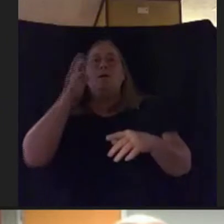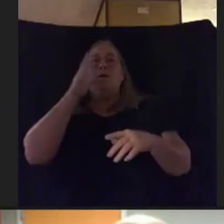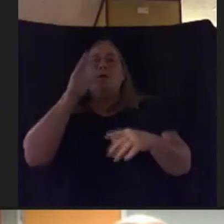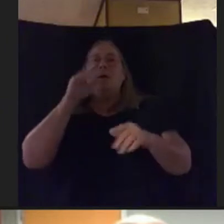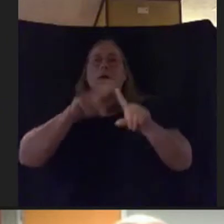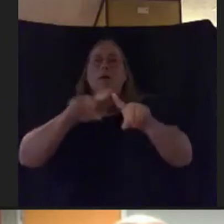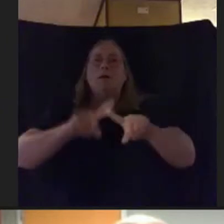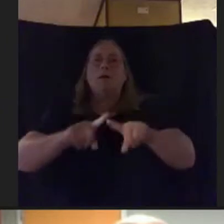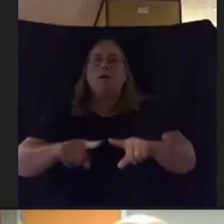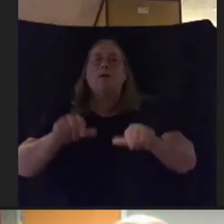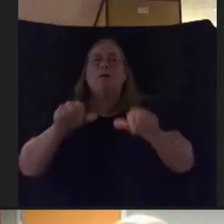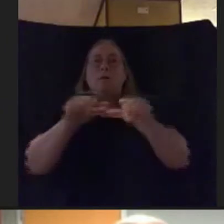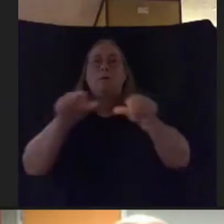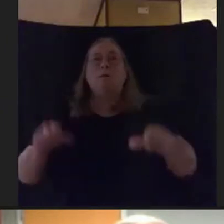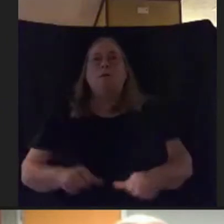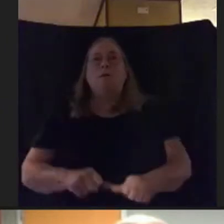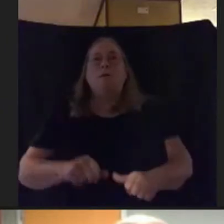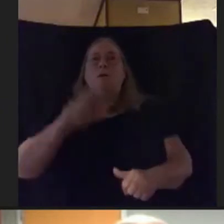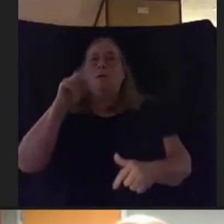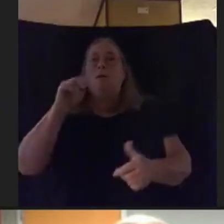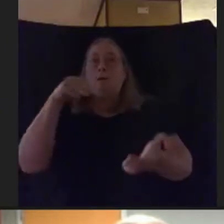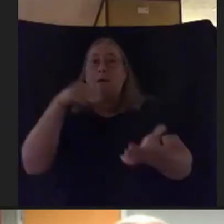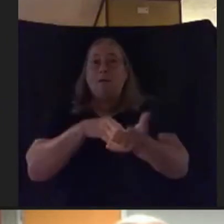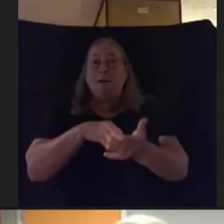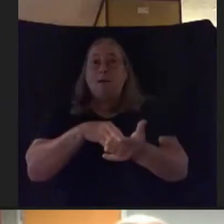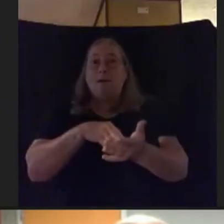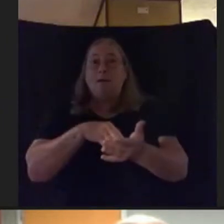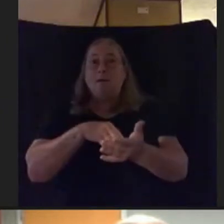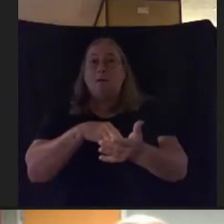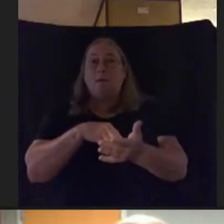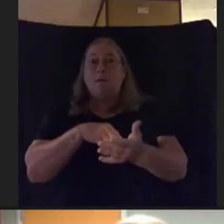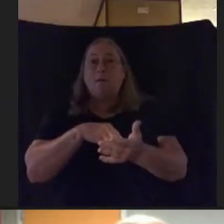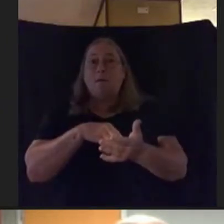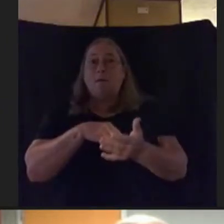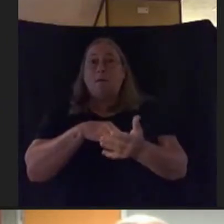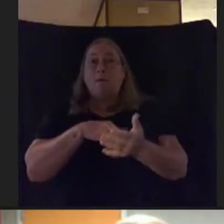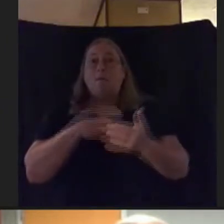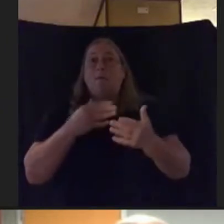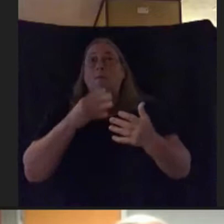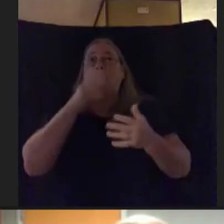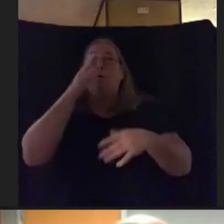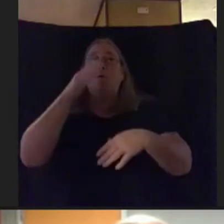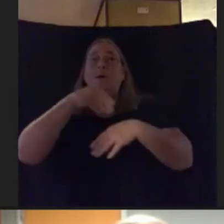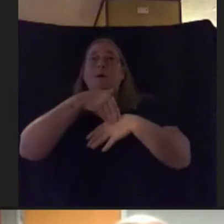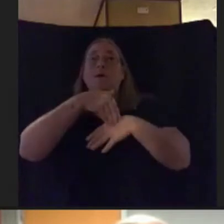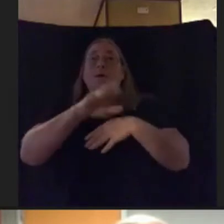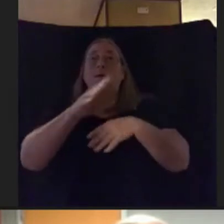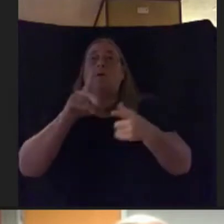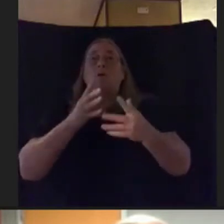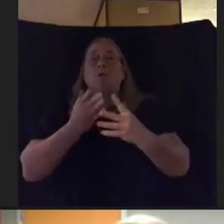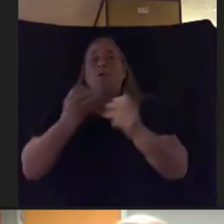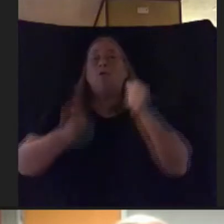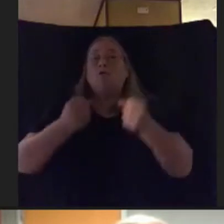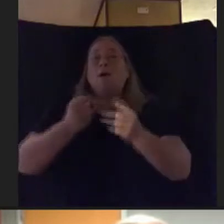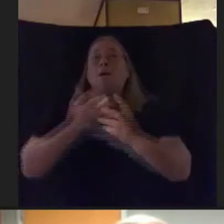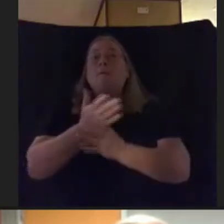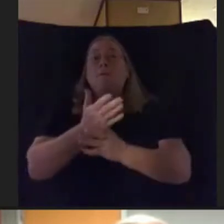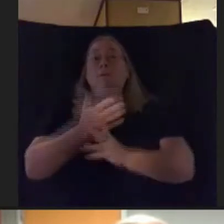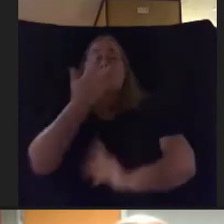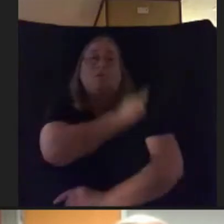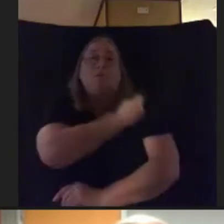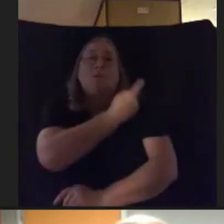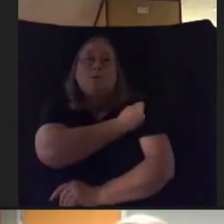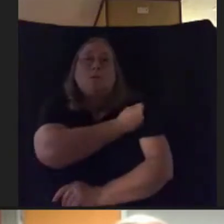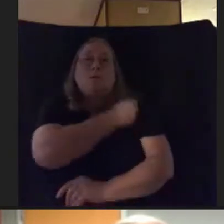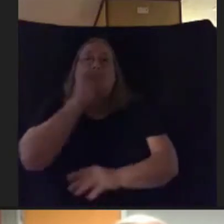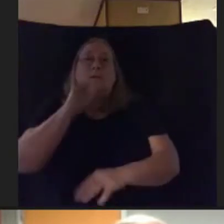those need to go. 30,000 of those routinely are going to go to our drive-through sites because that's where we're doing the vast amount